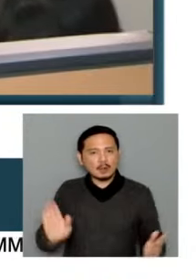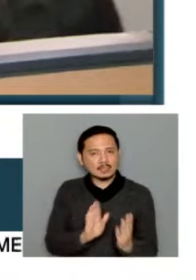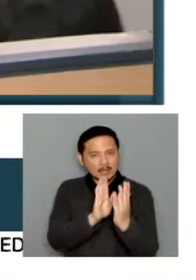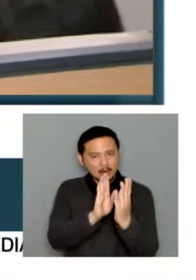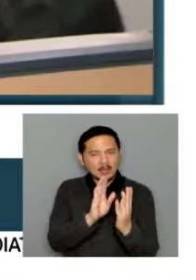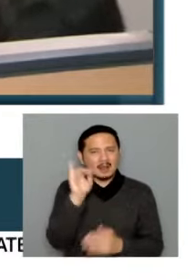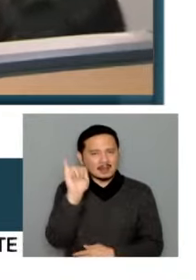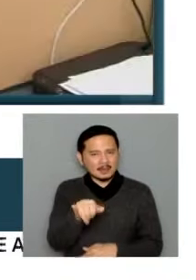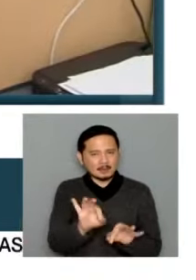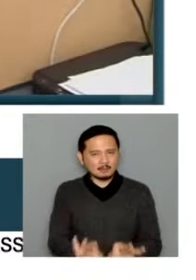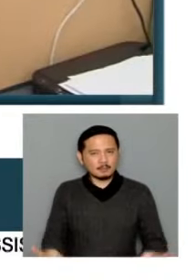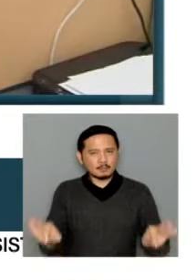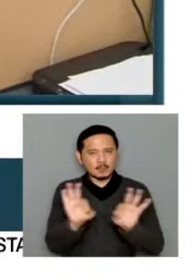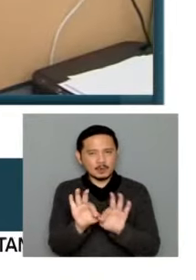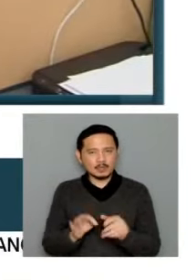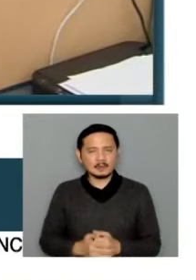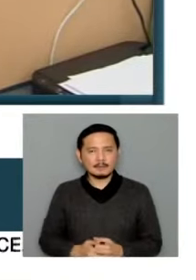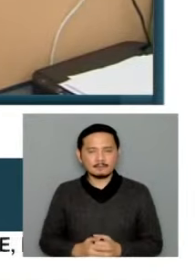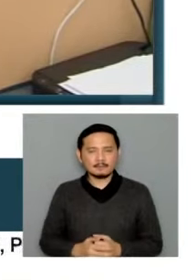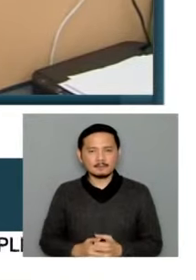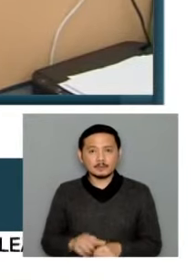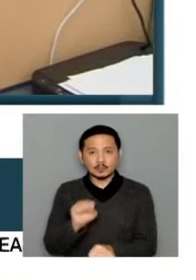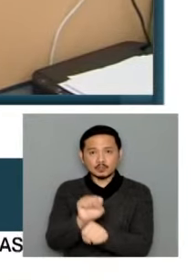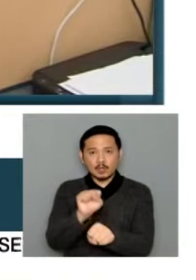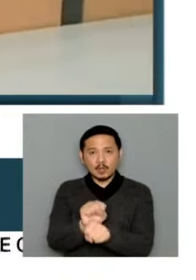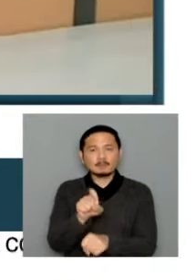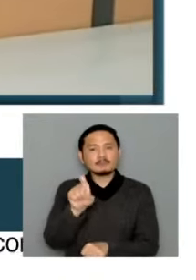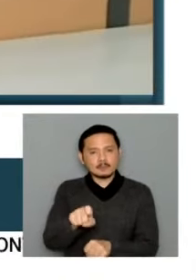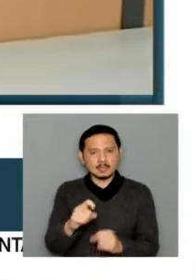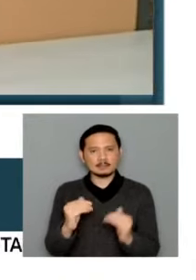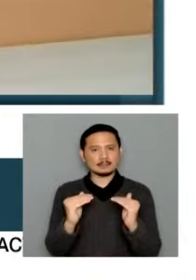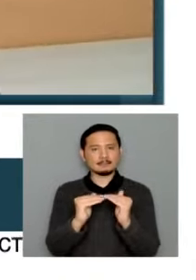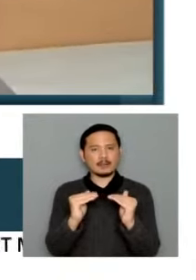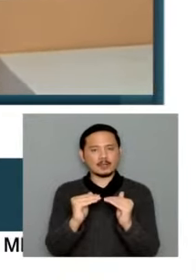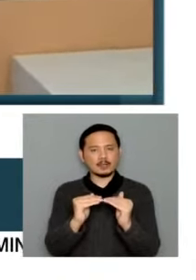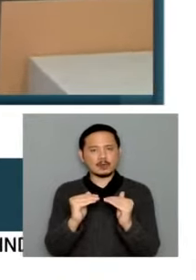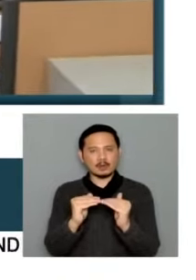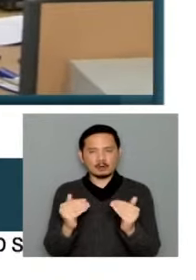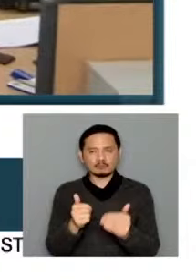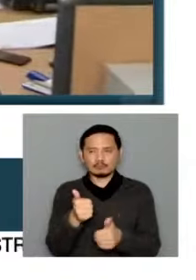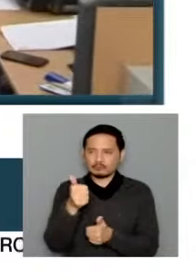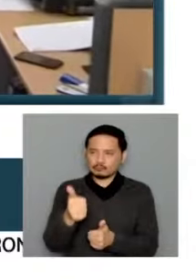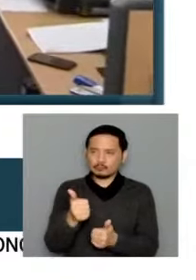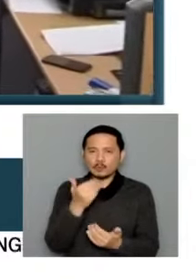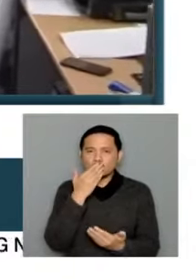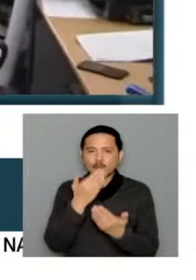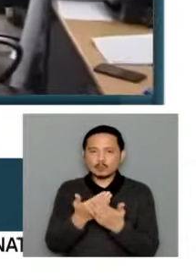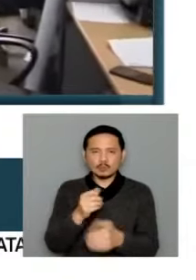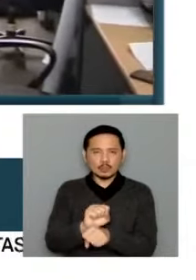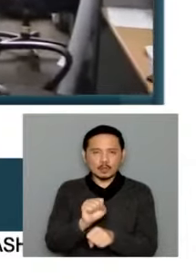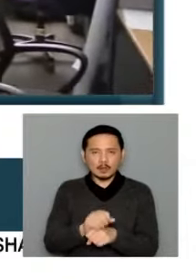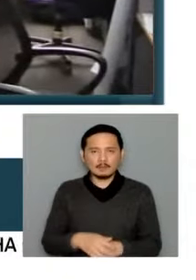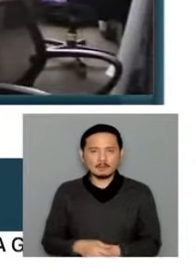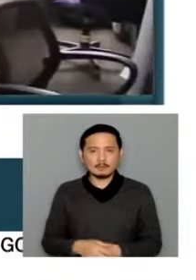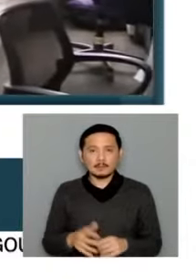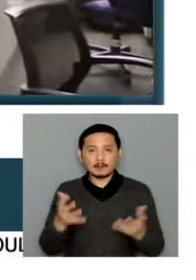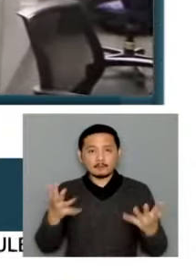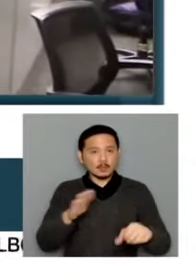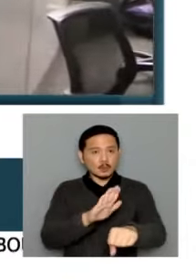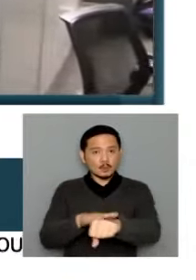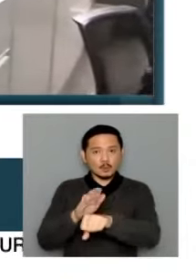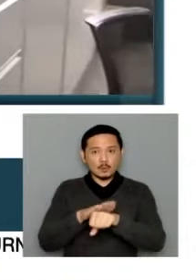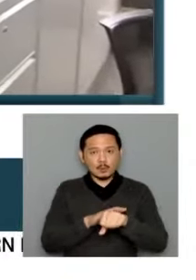key. Now, having said that, those jobs have to be decent jobs. We are warning, and we have warned some of our